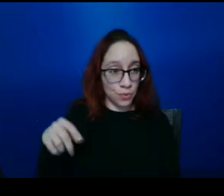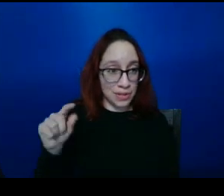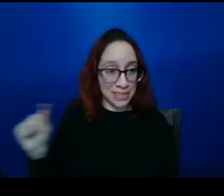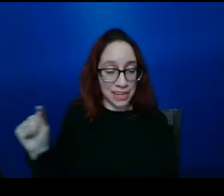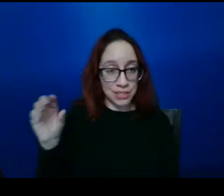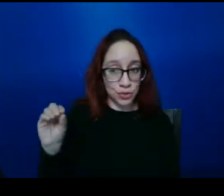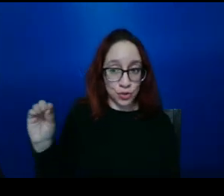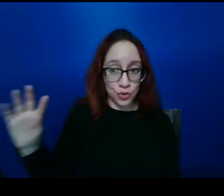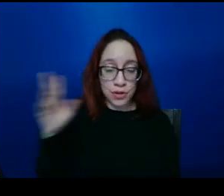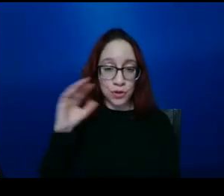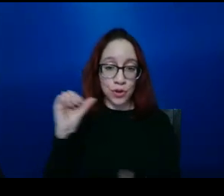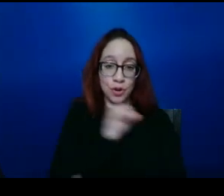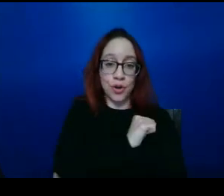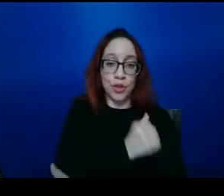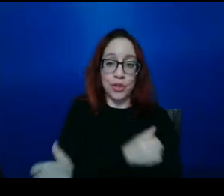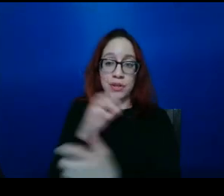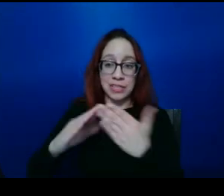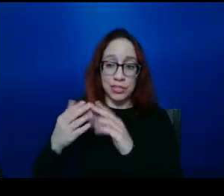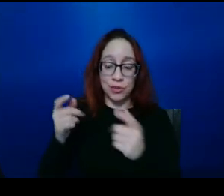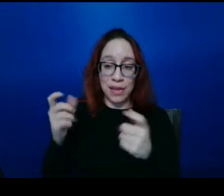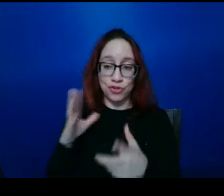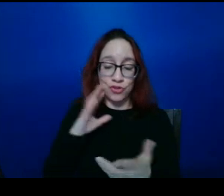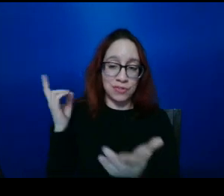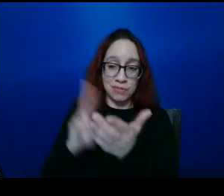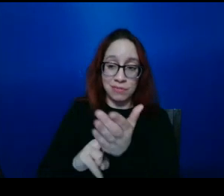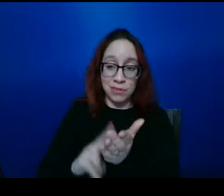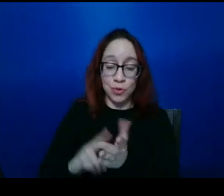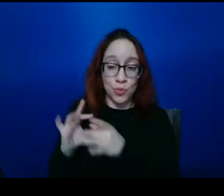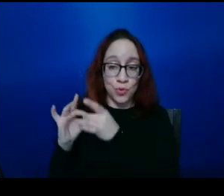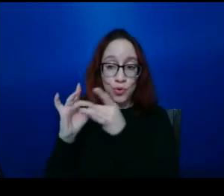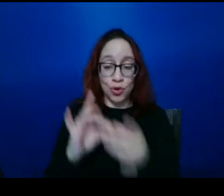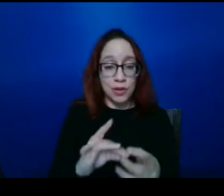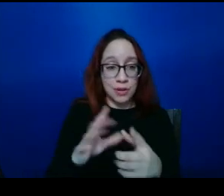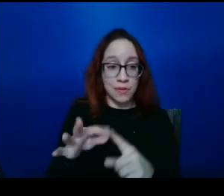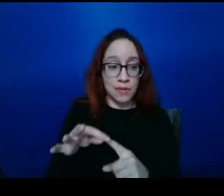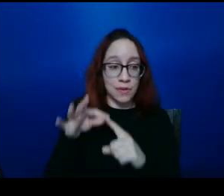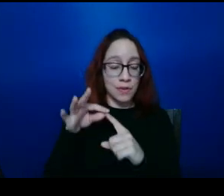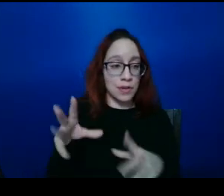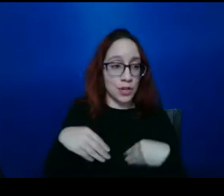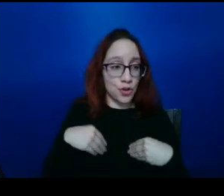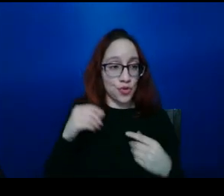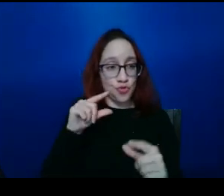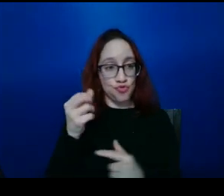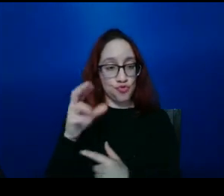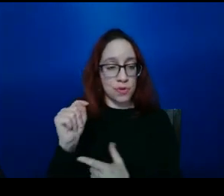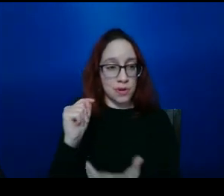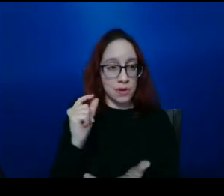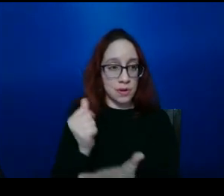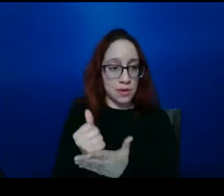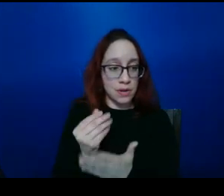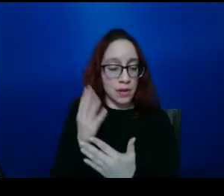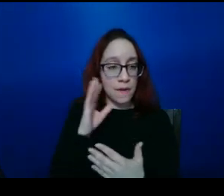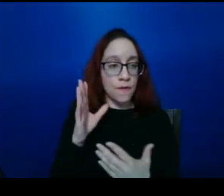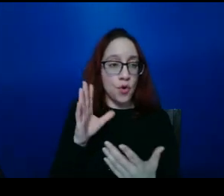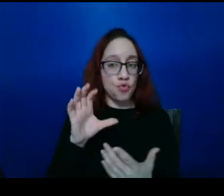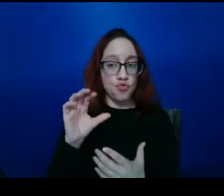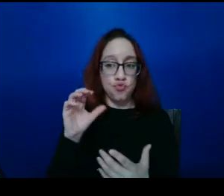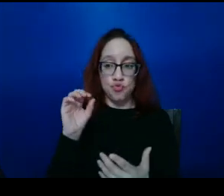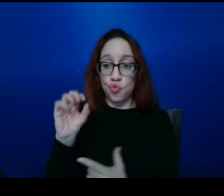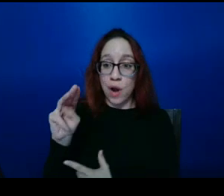R23-004, authorizes city manager to sign all documents associated with the acceptance and grant agreement for the Victims of Crime Act grant,